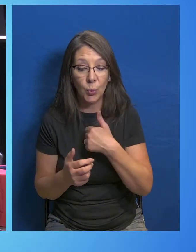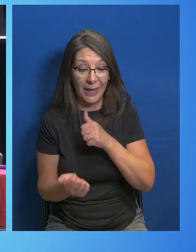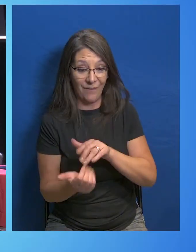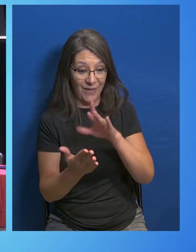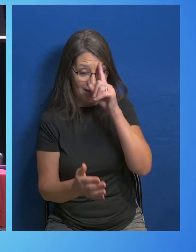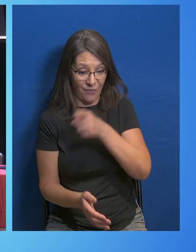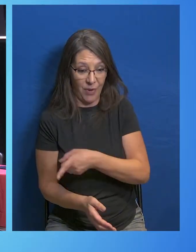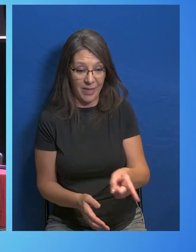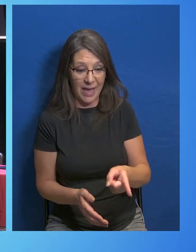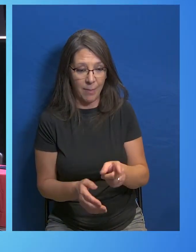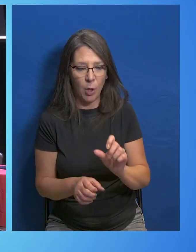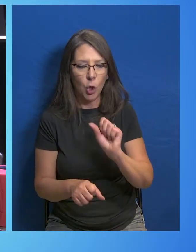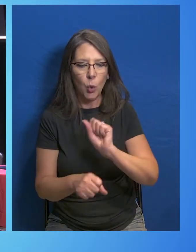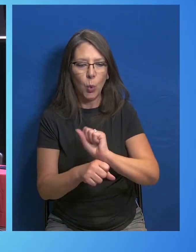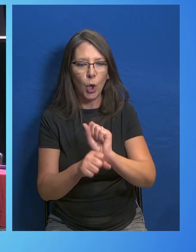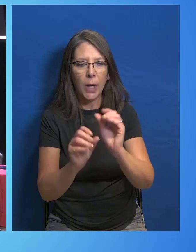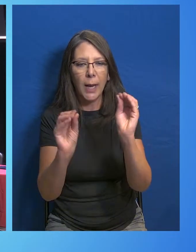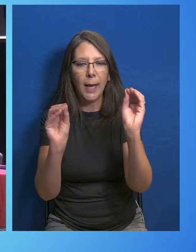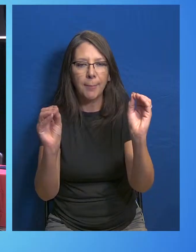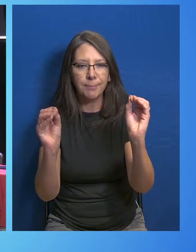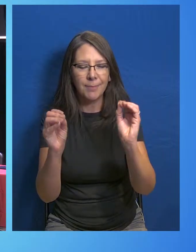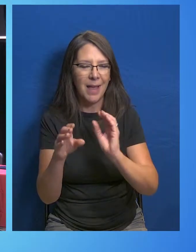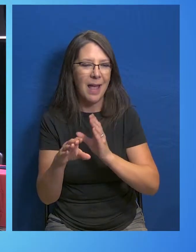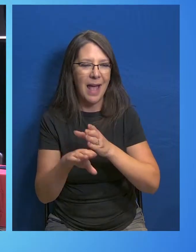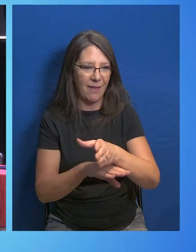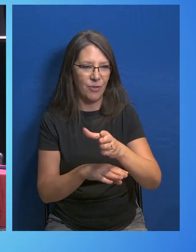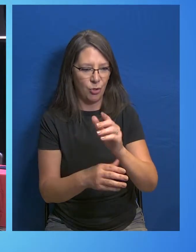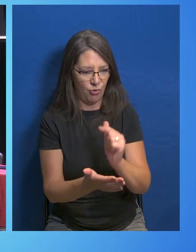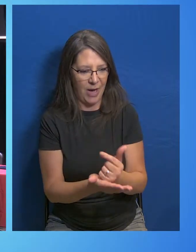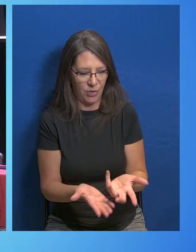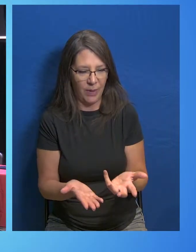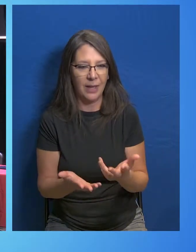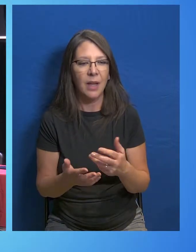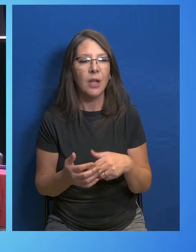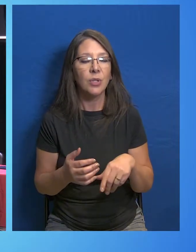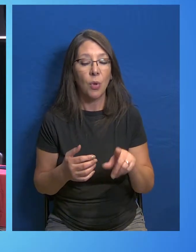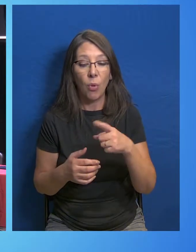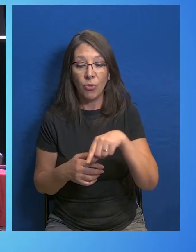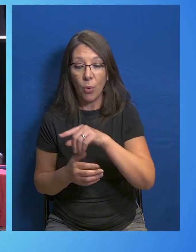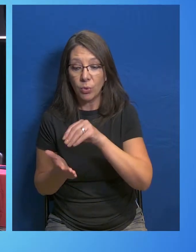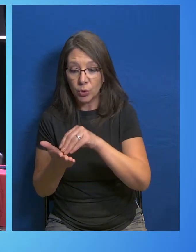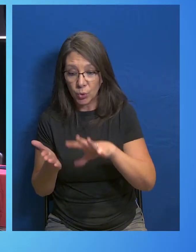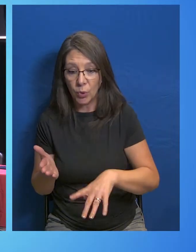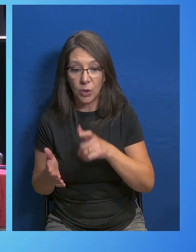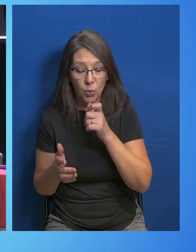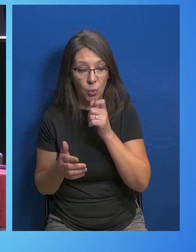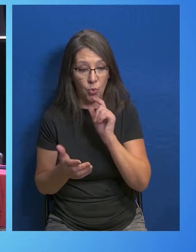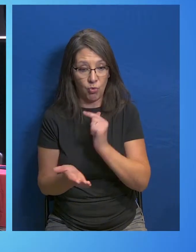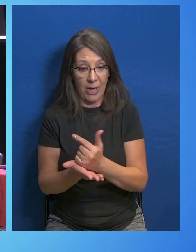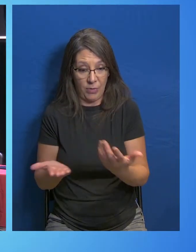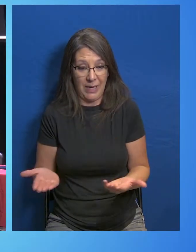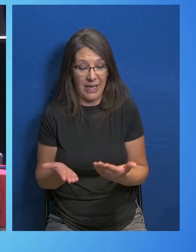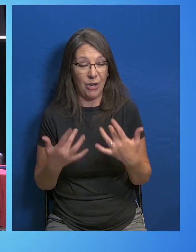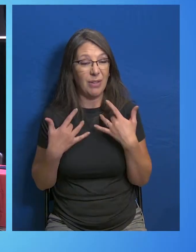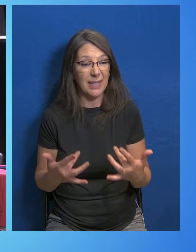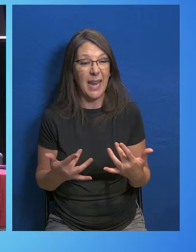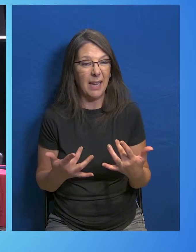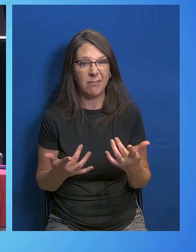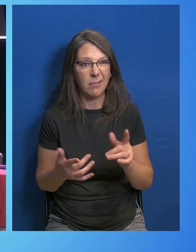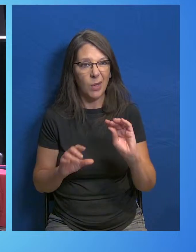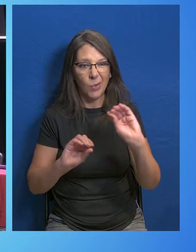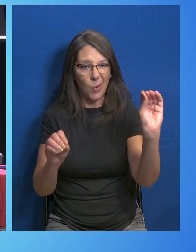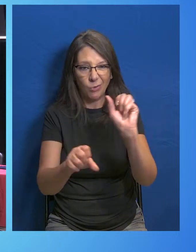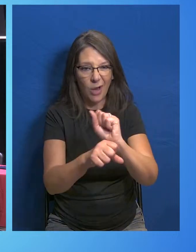say, 75%, 75% of the youngsters that go through our programs end up unemployed. There was some